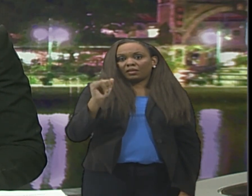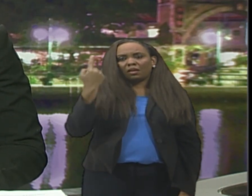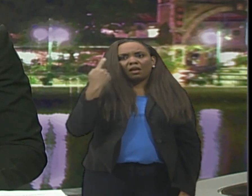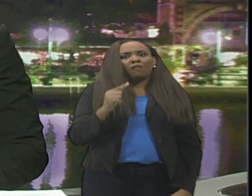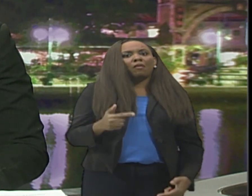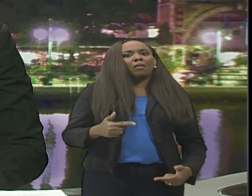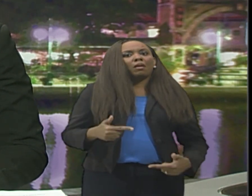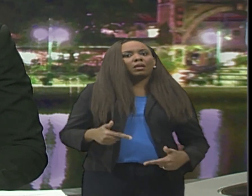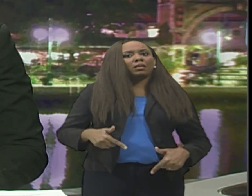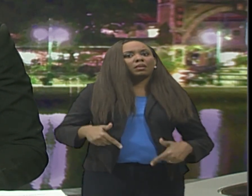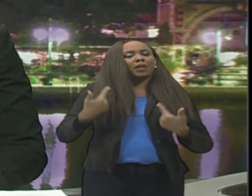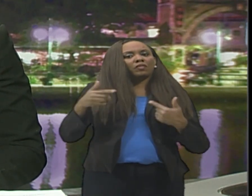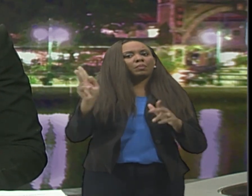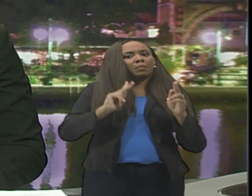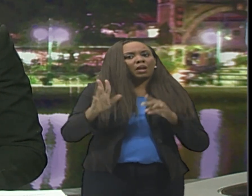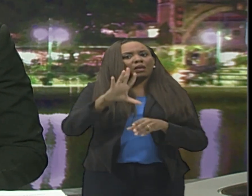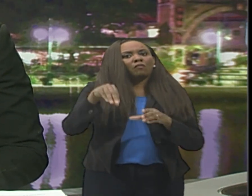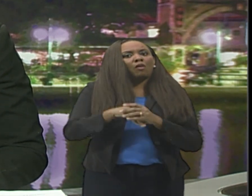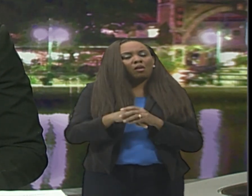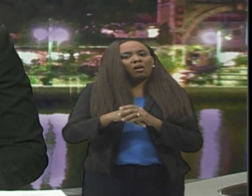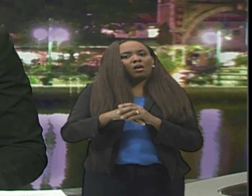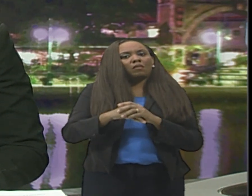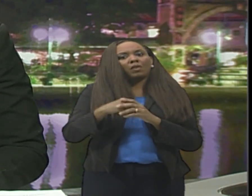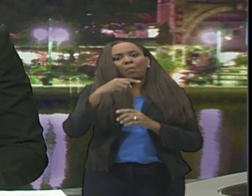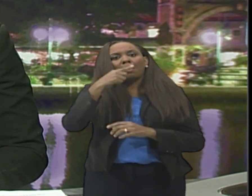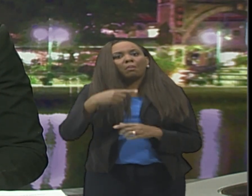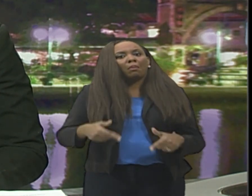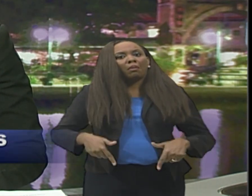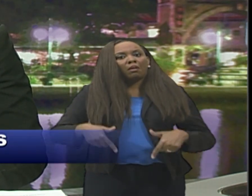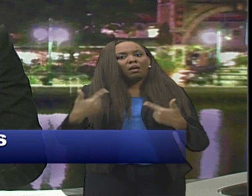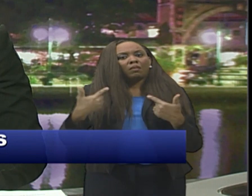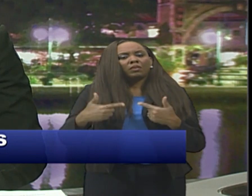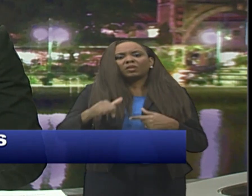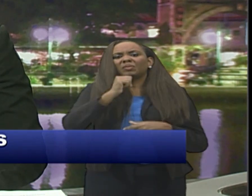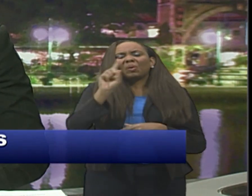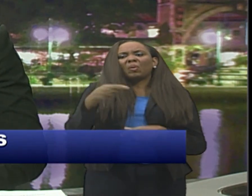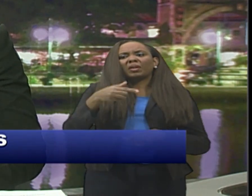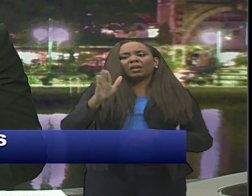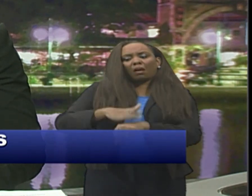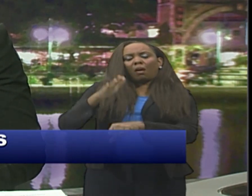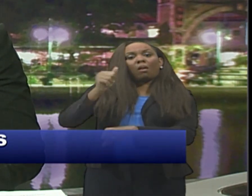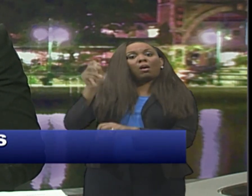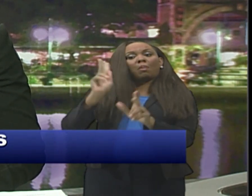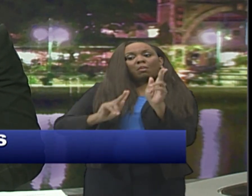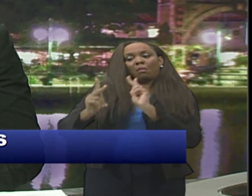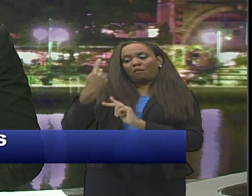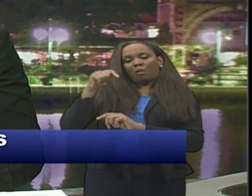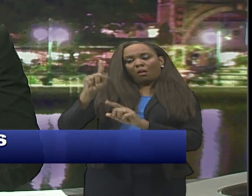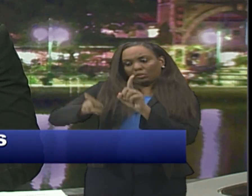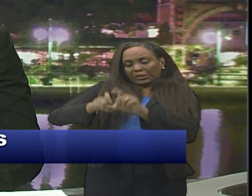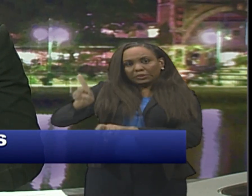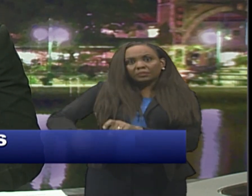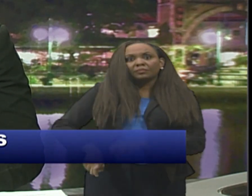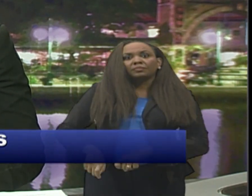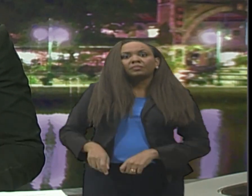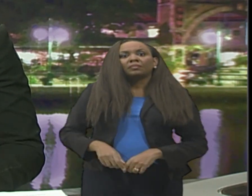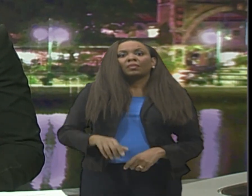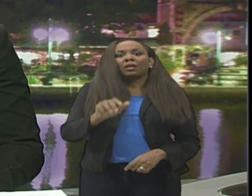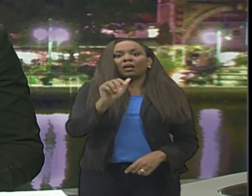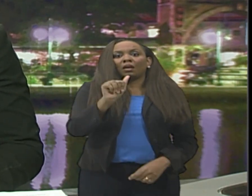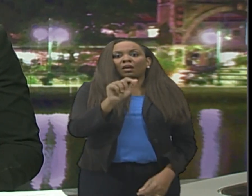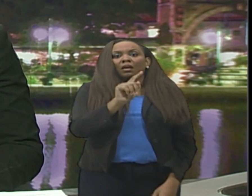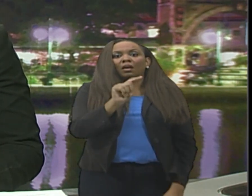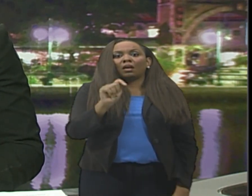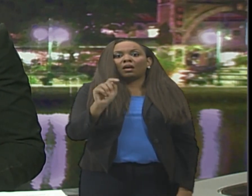by the government will be empowered to do more than summons people to be questioned. Attorney General and Minister of Legal Affairs